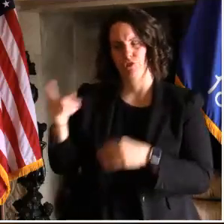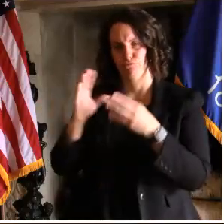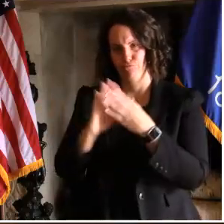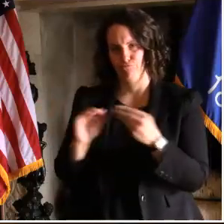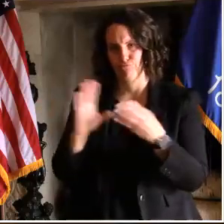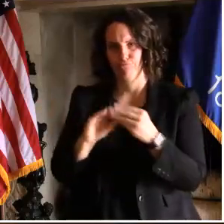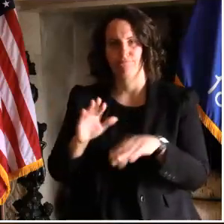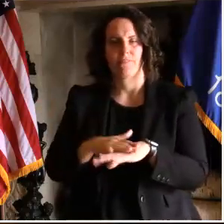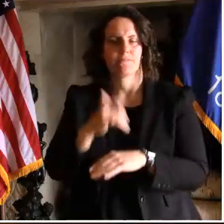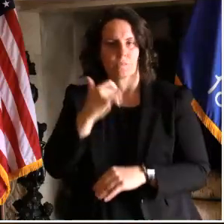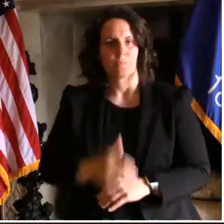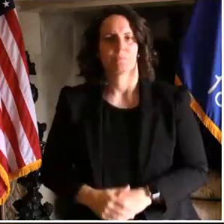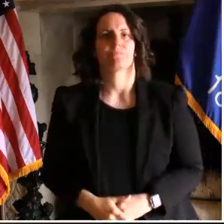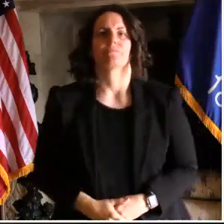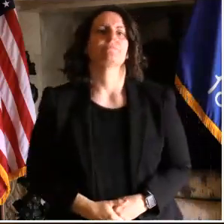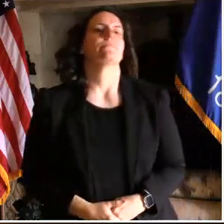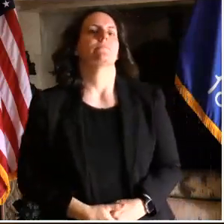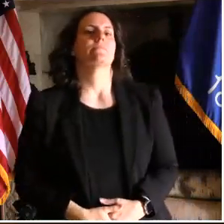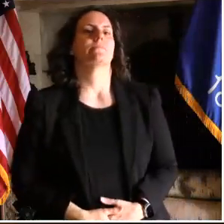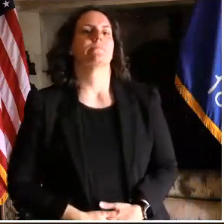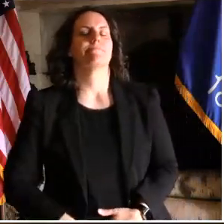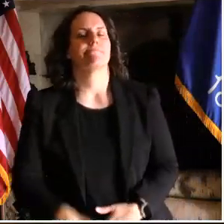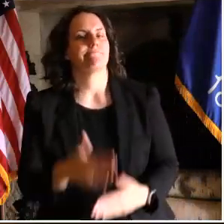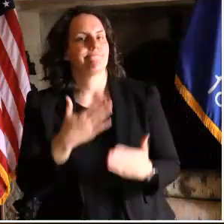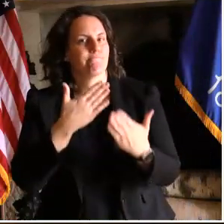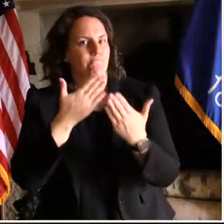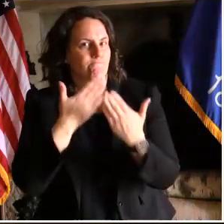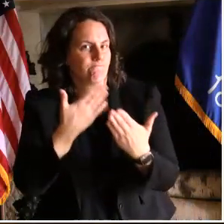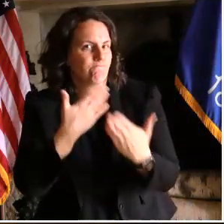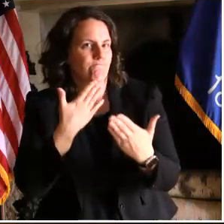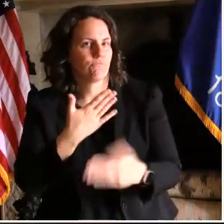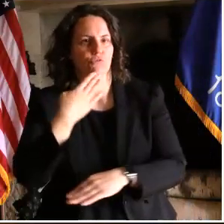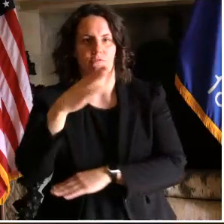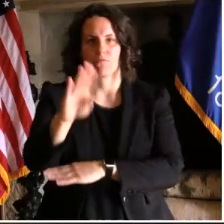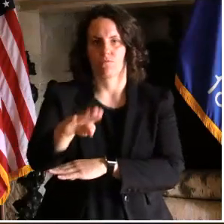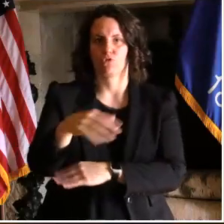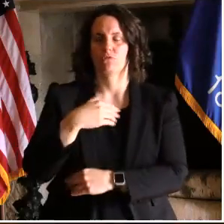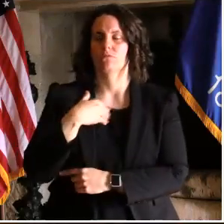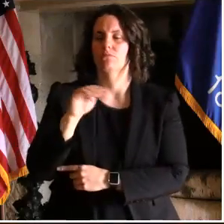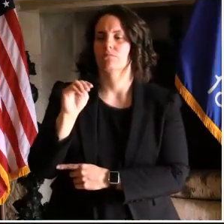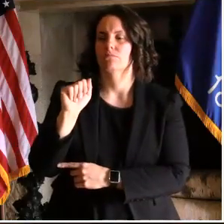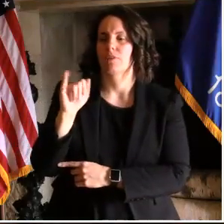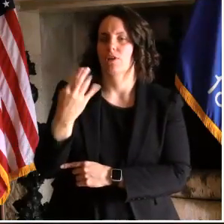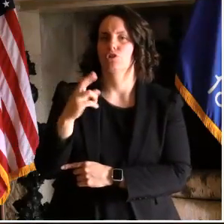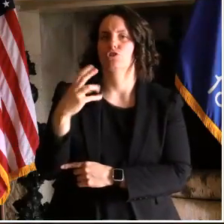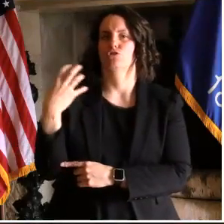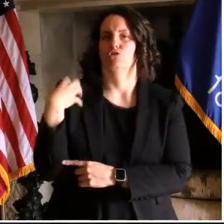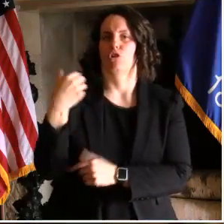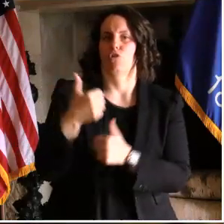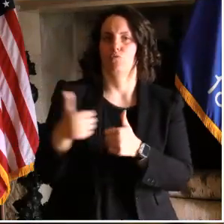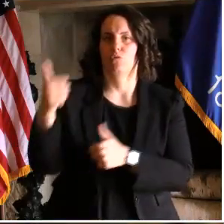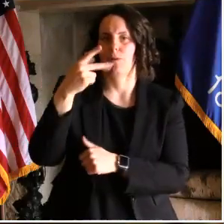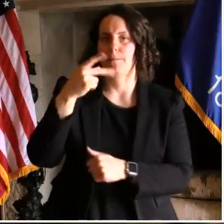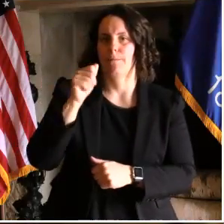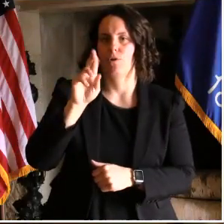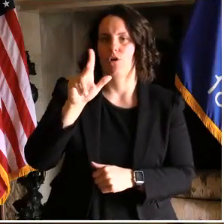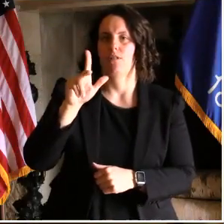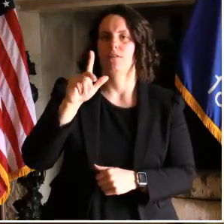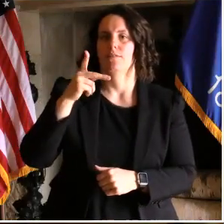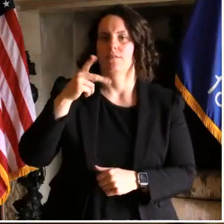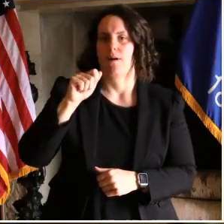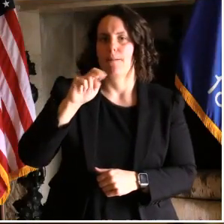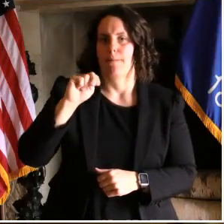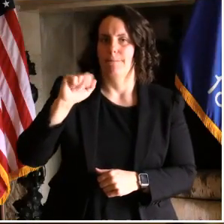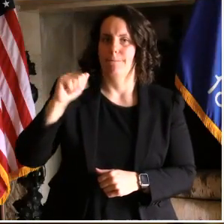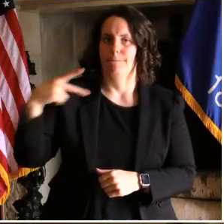Thank you, and good afternoon. This is Major General Paul Knapp, the Adjutant General and Director of